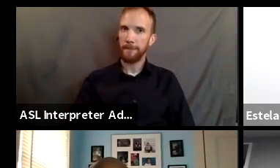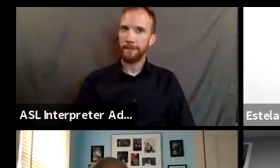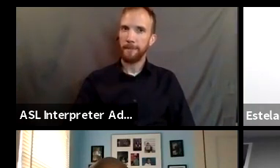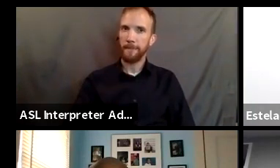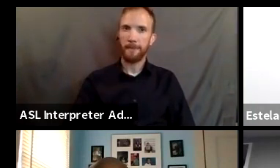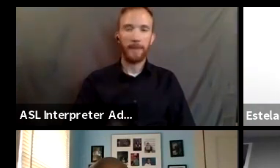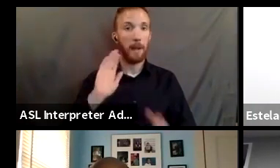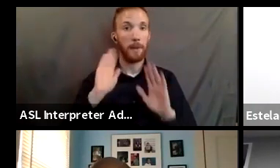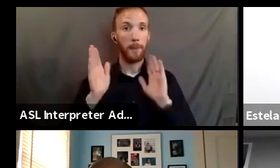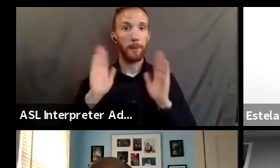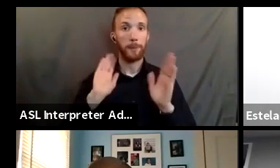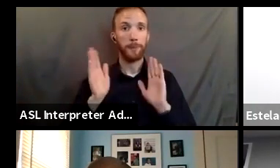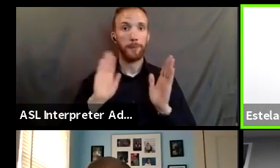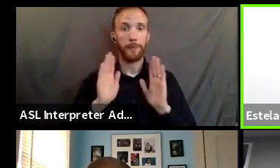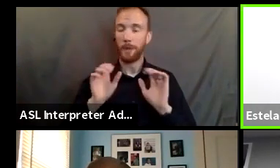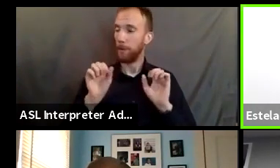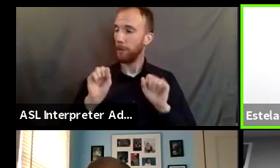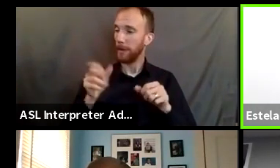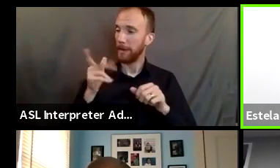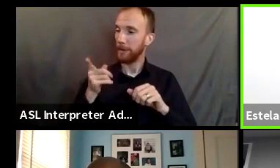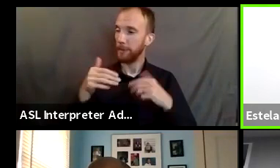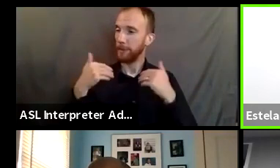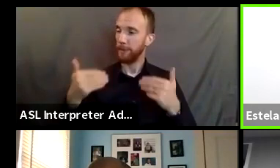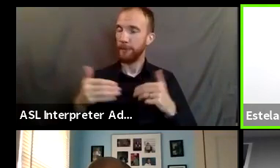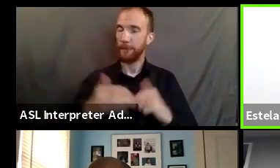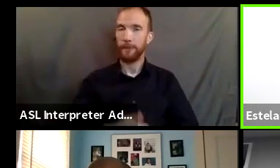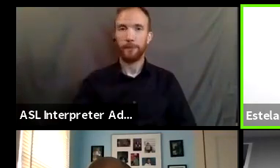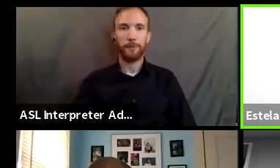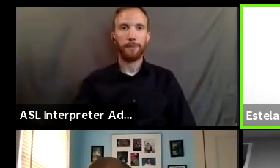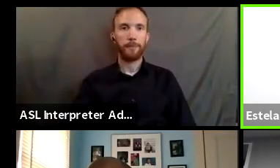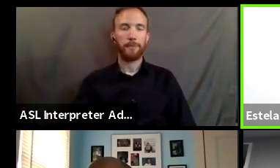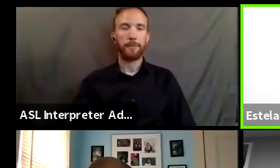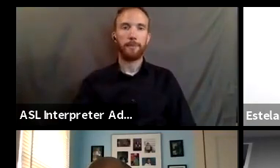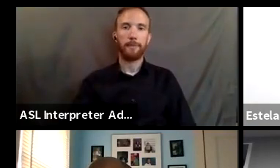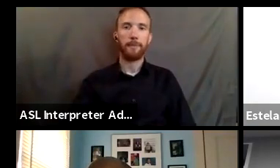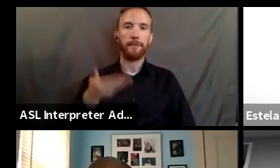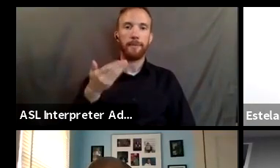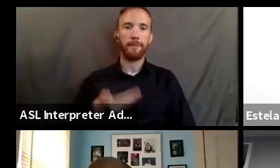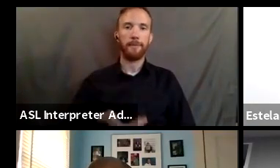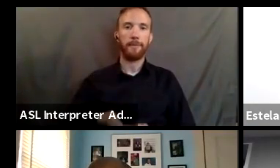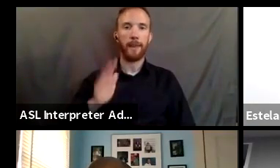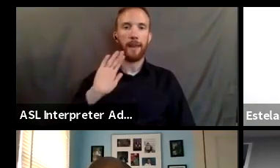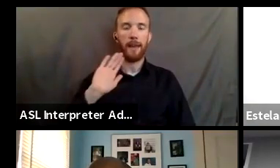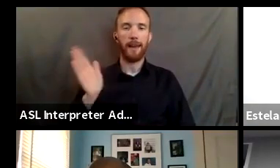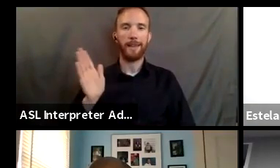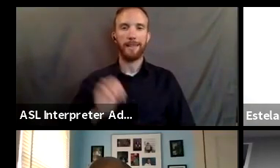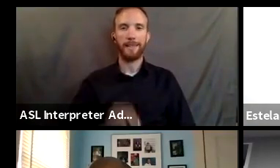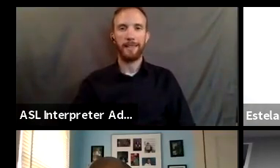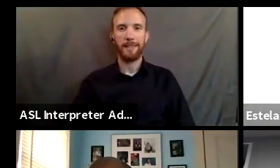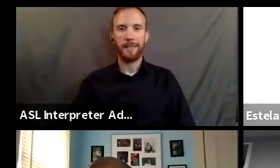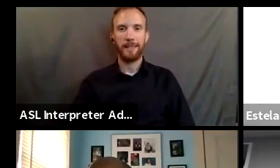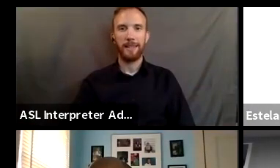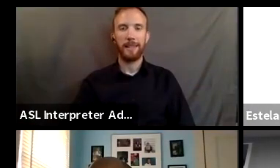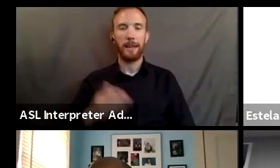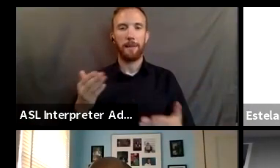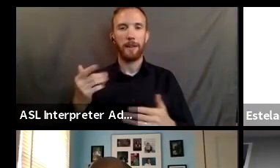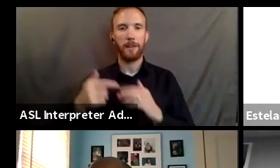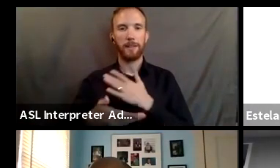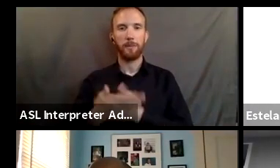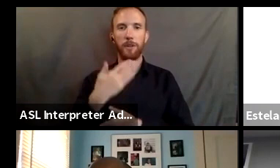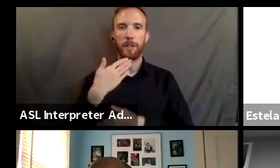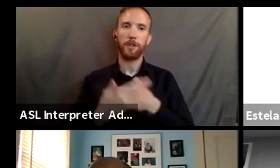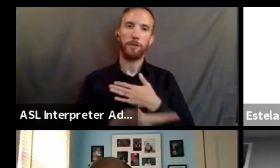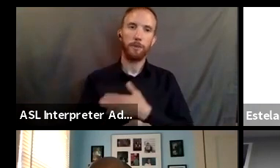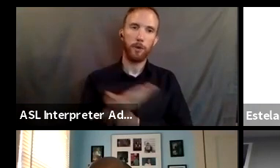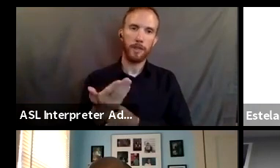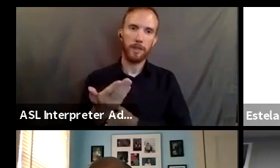hello yes we can hear you please proceed hi um i'm here this morning good morning board